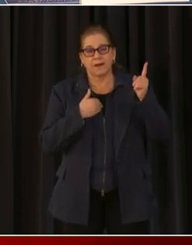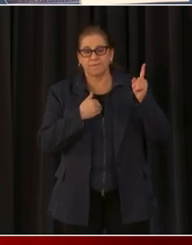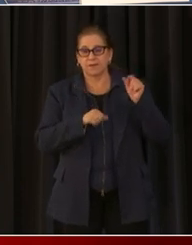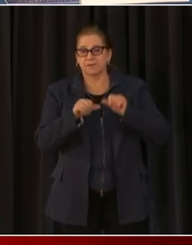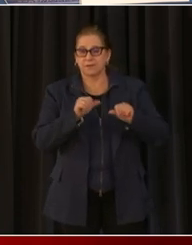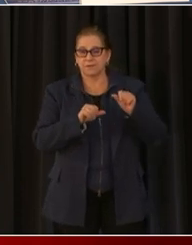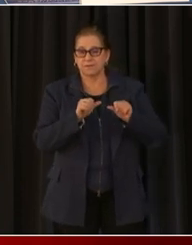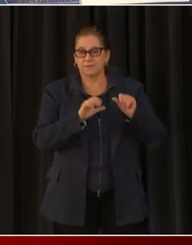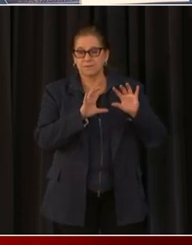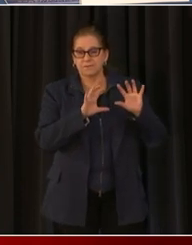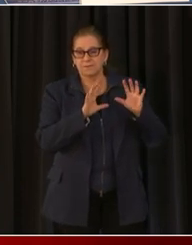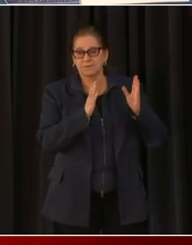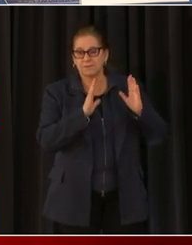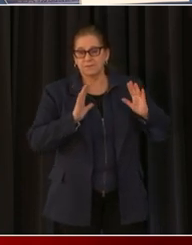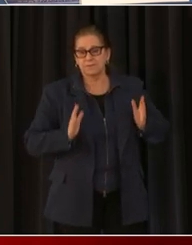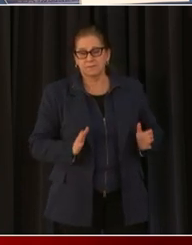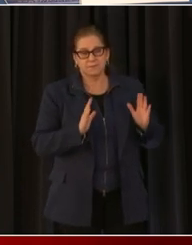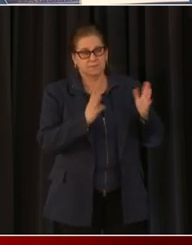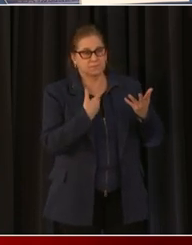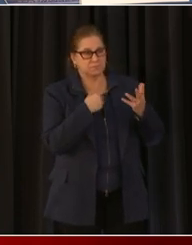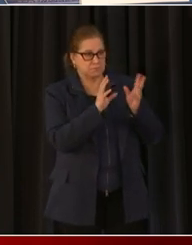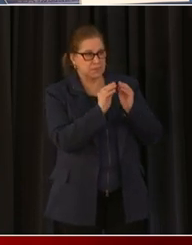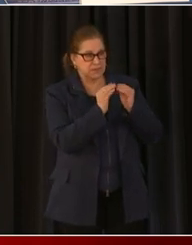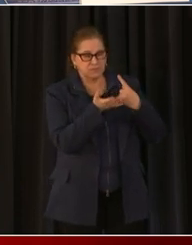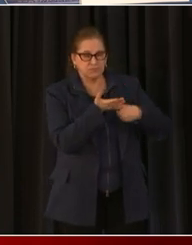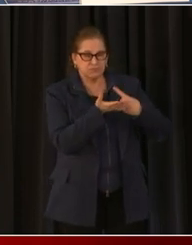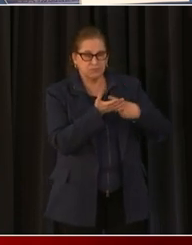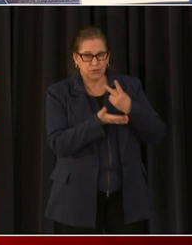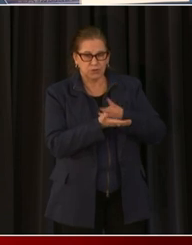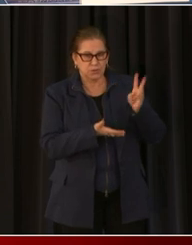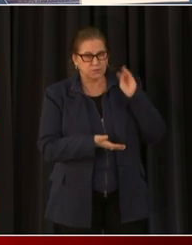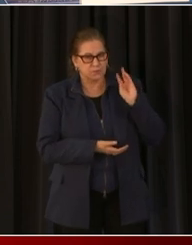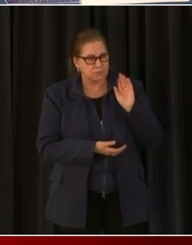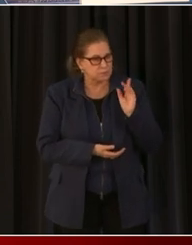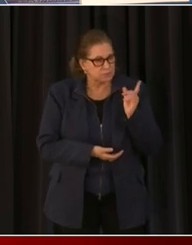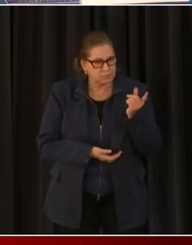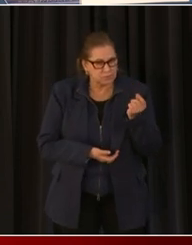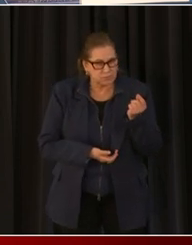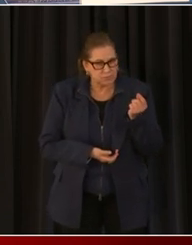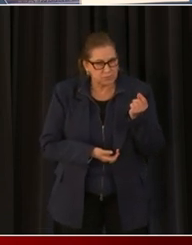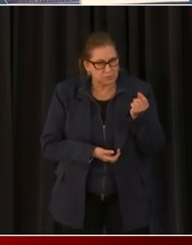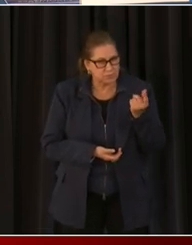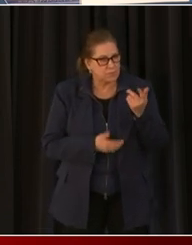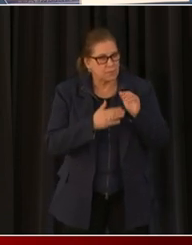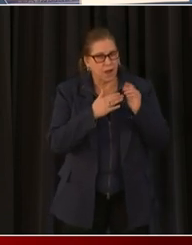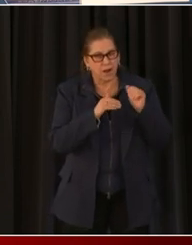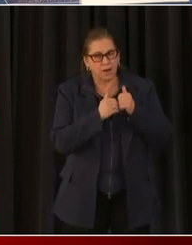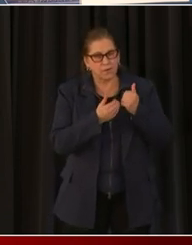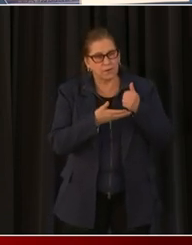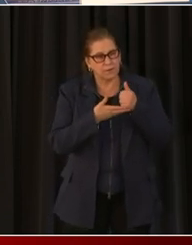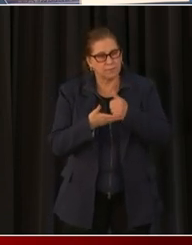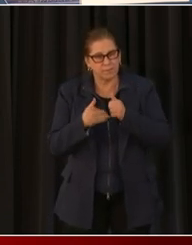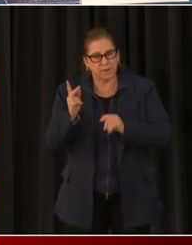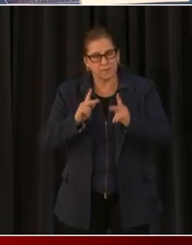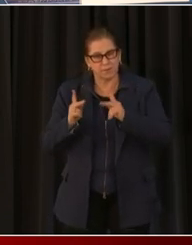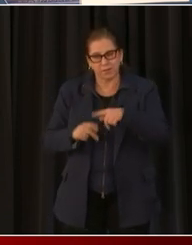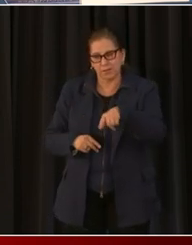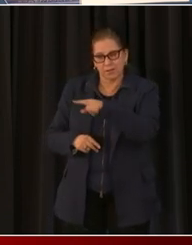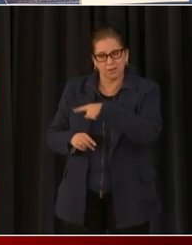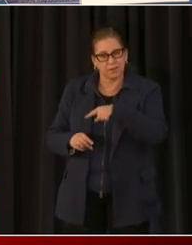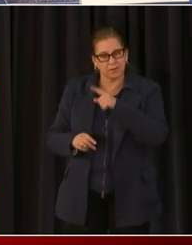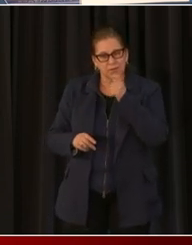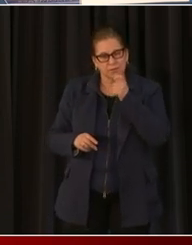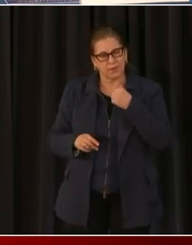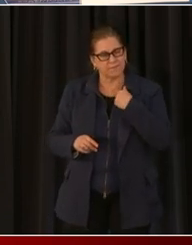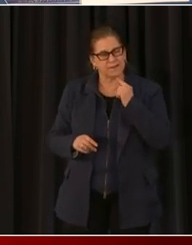Committee, I believe it was a week and a half ago at this point, for their guidance and feedback on the medical conditions